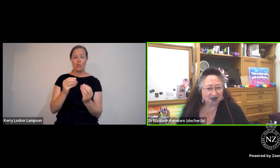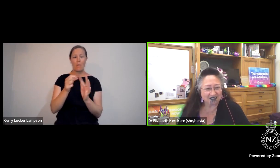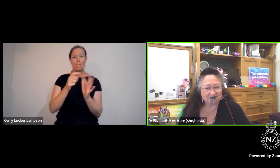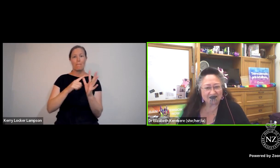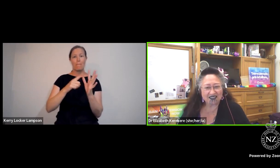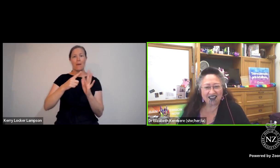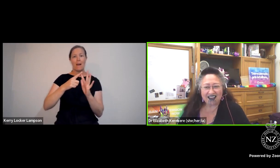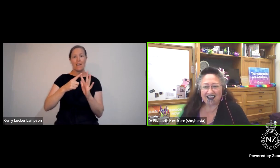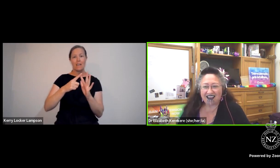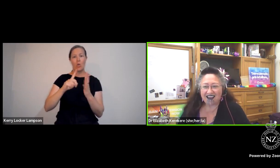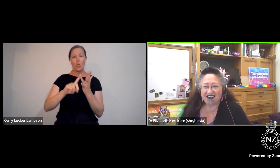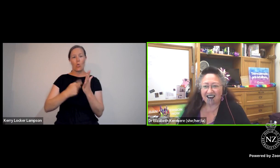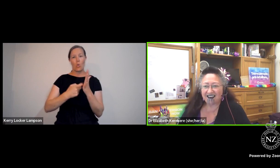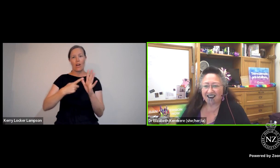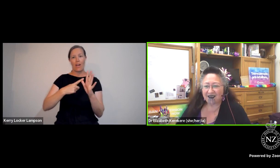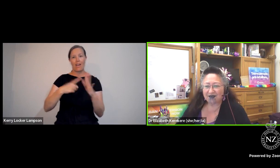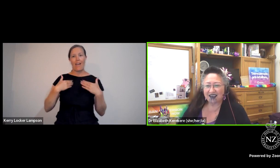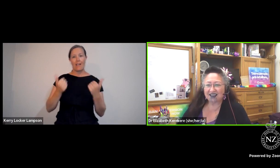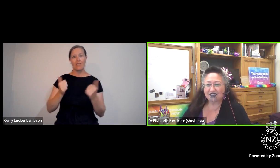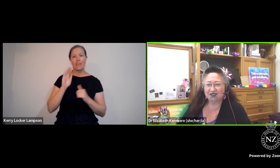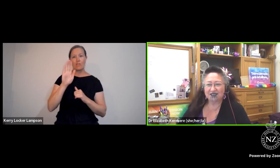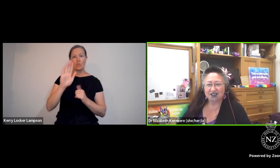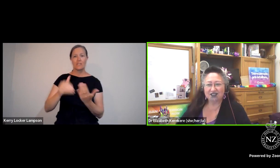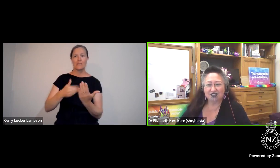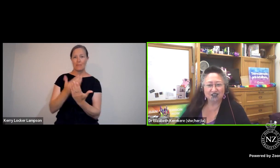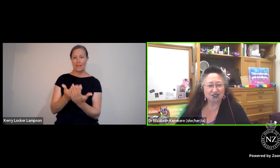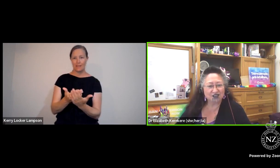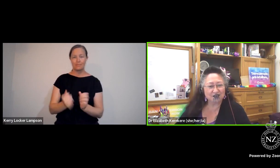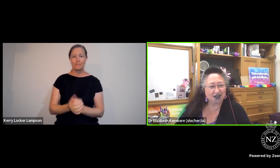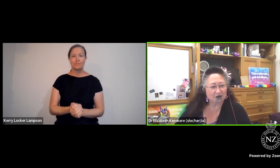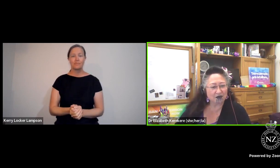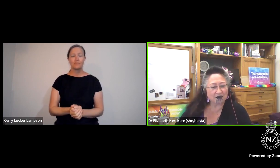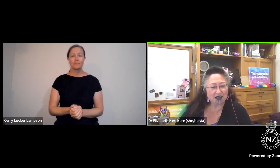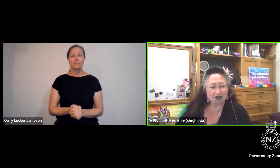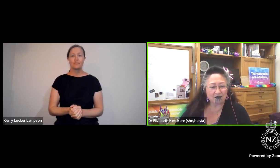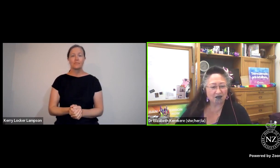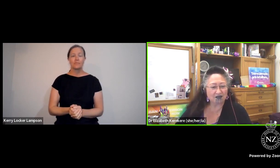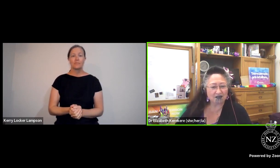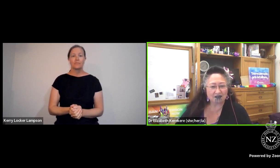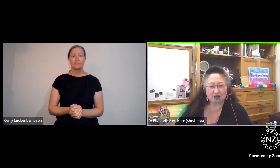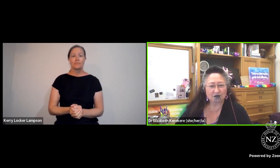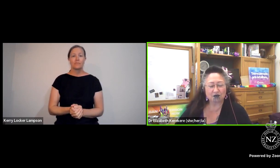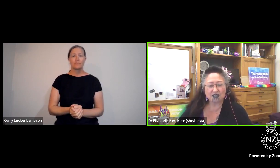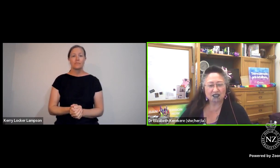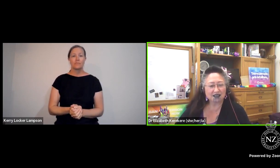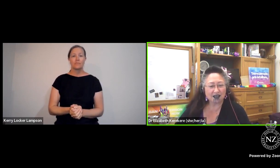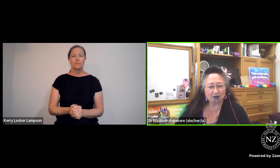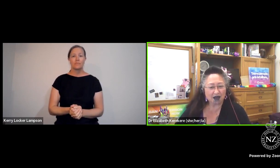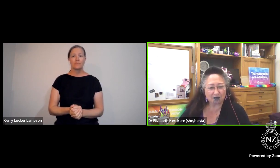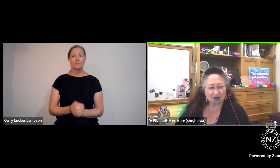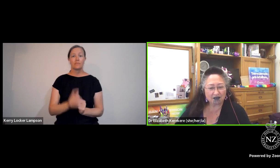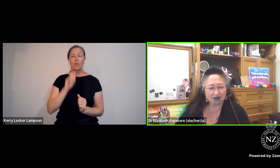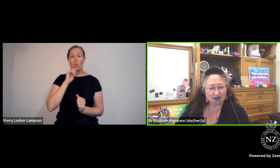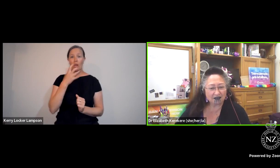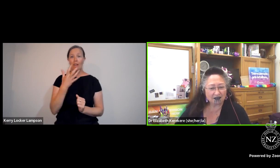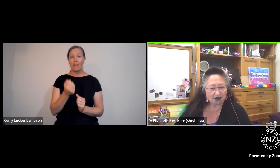Futures Bill. I would like to introduce you, and we'll have the beautiful faces come